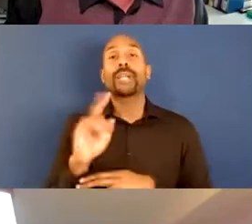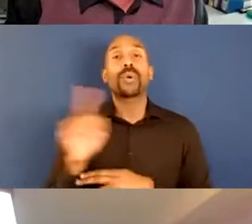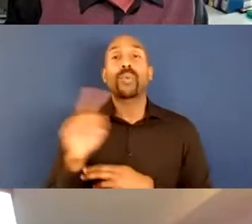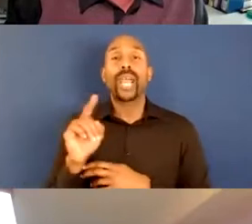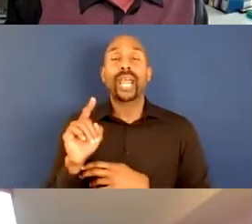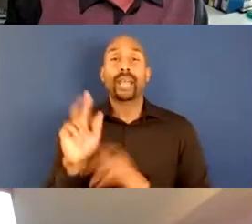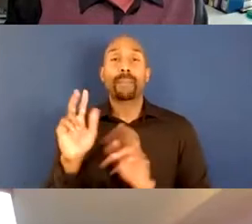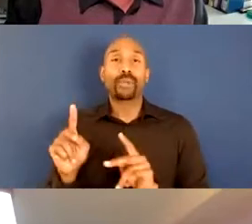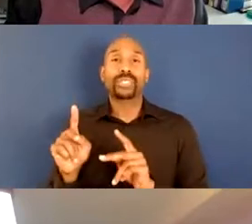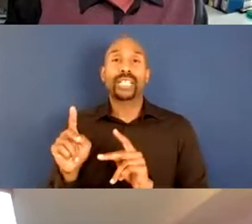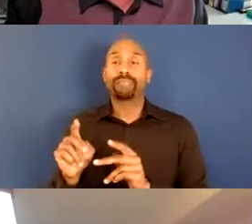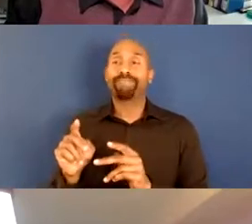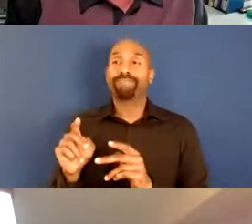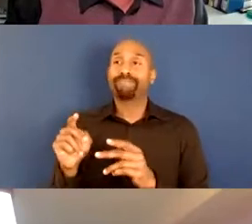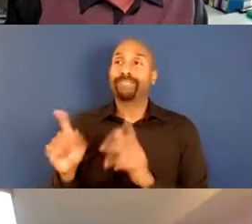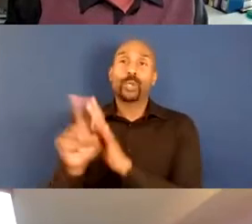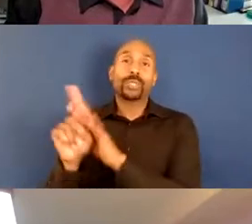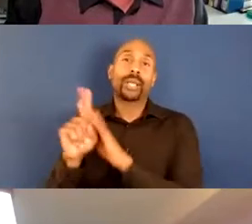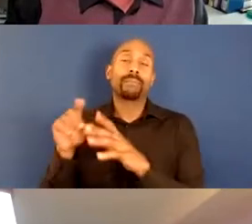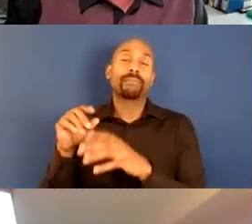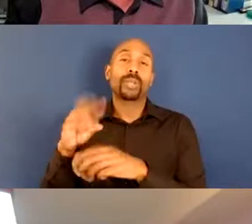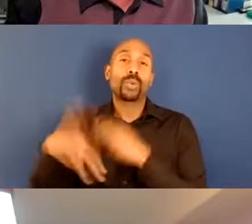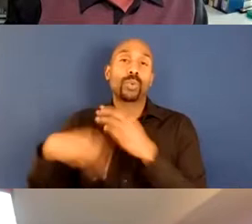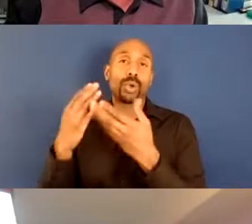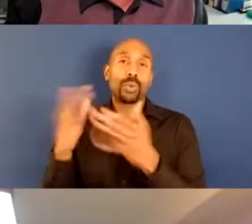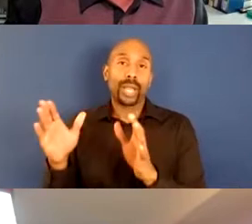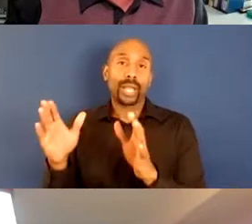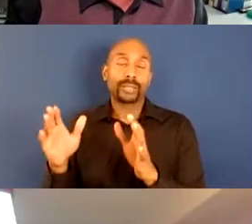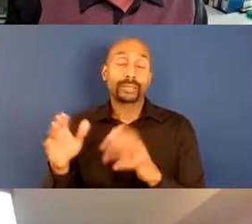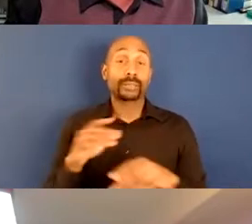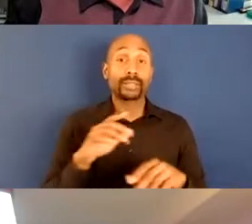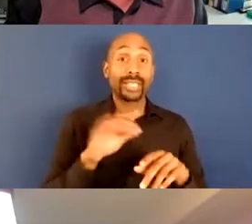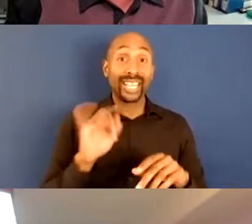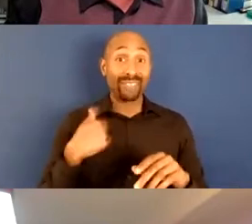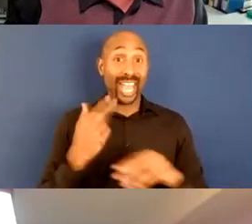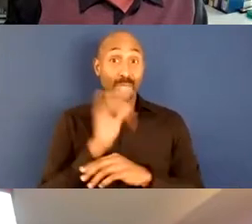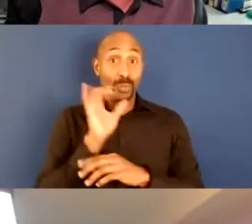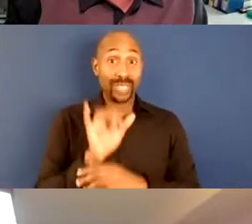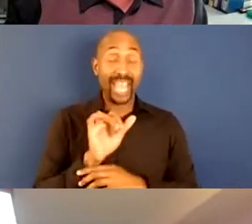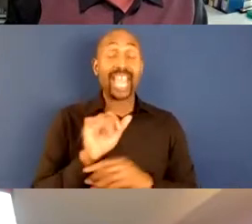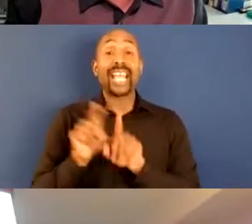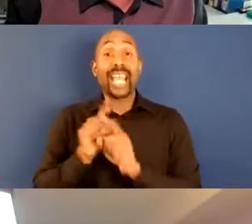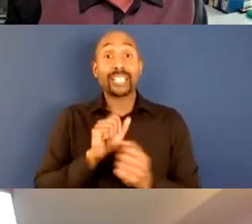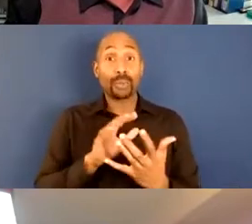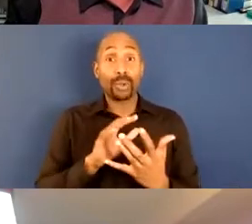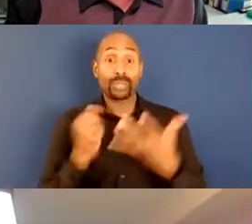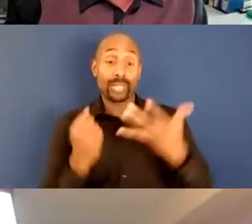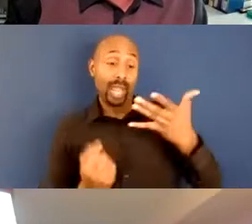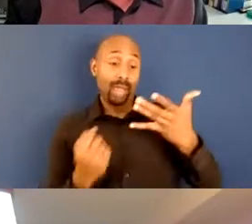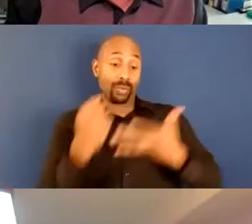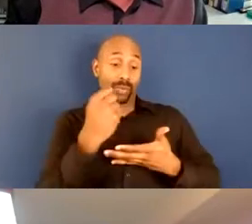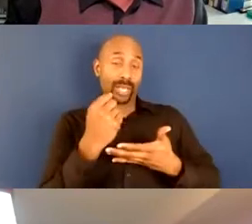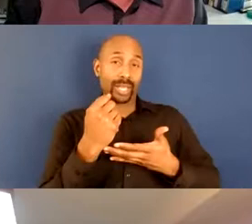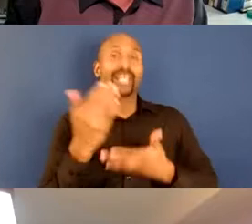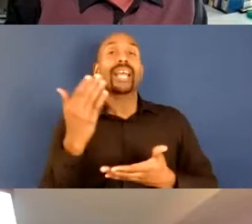If I do a ranking based on that, I think we might have to shift who we normally might think of as sort of being